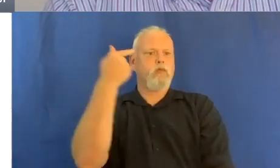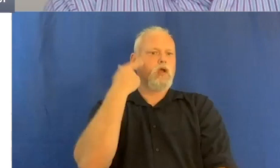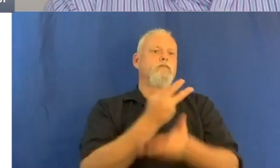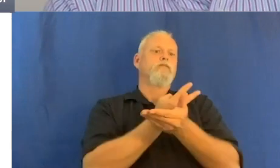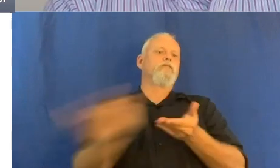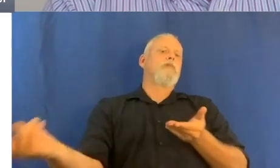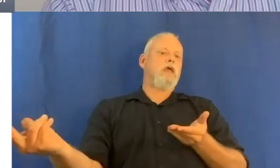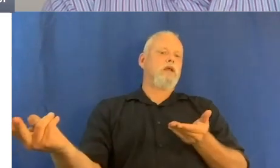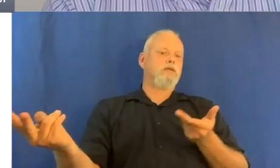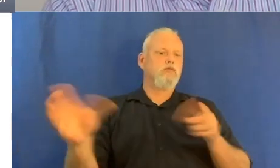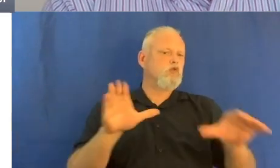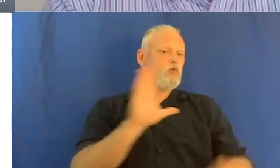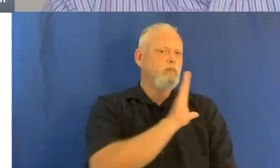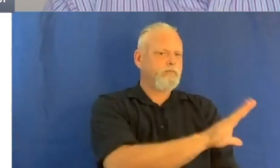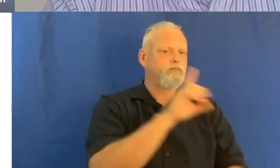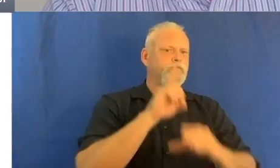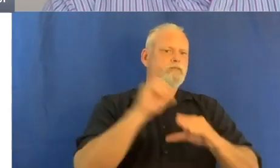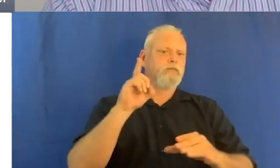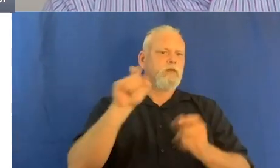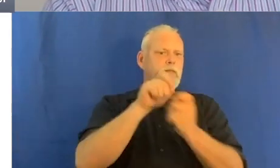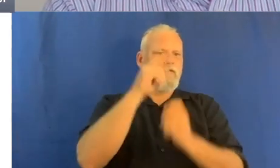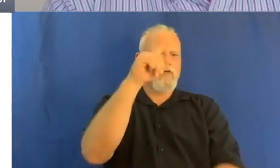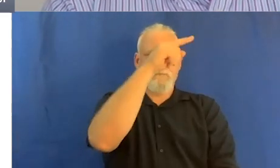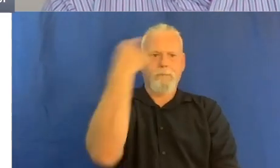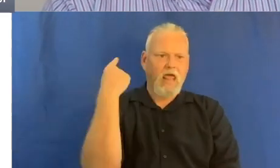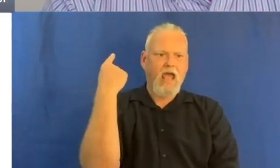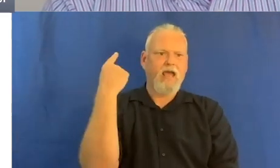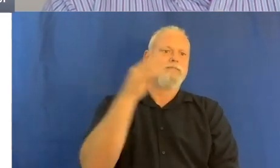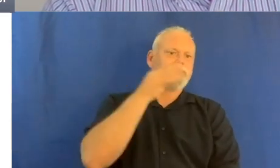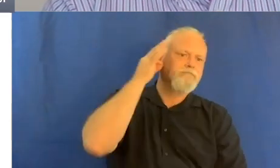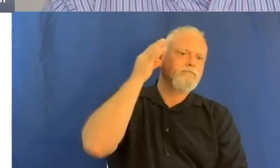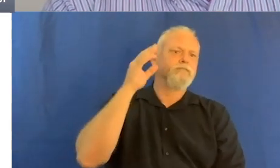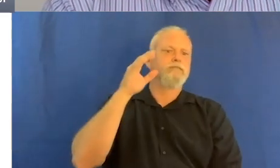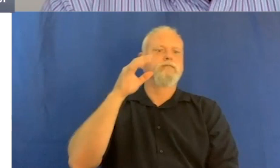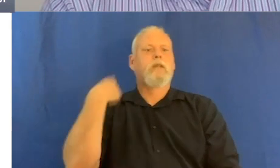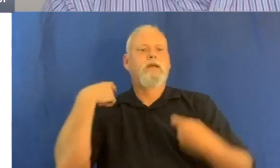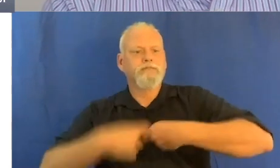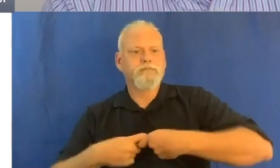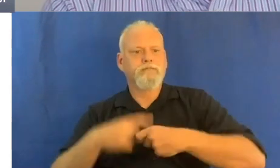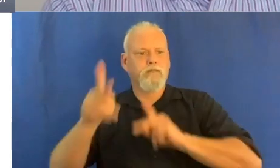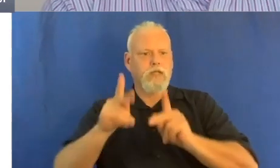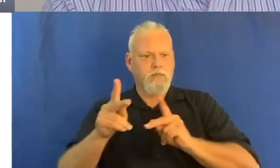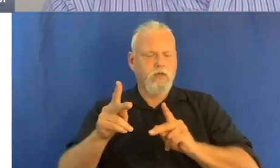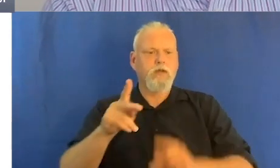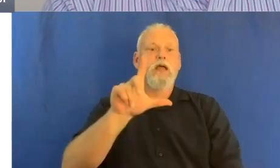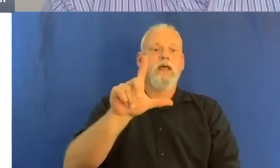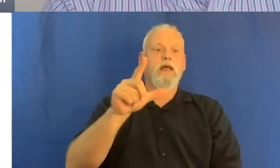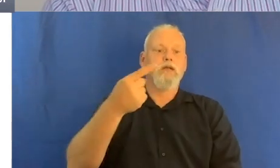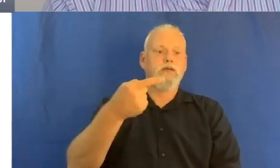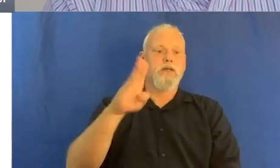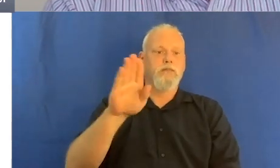to do its duty, especially for Black, Indigenous, and Latinx people, and LGBTQ